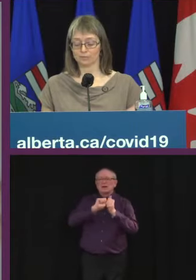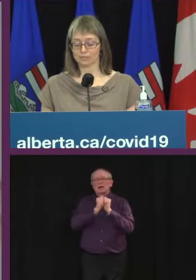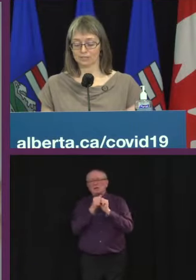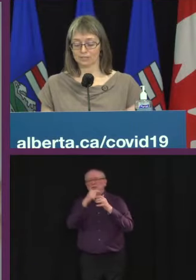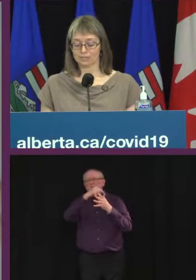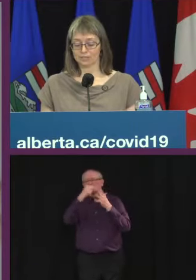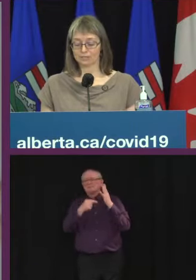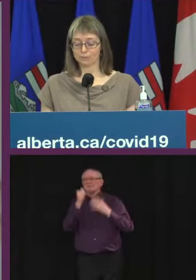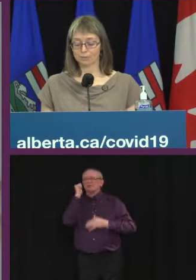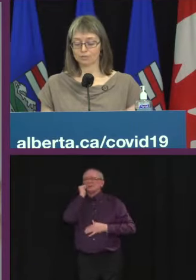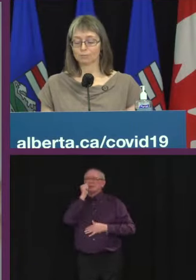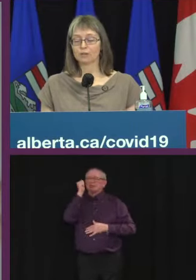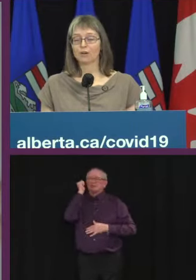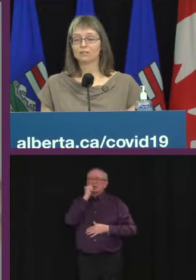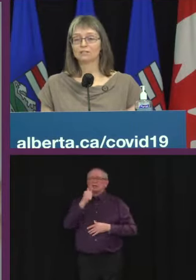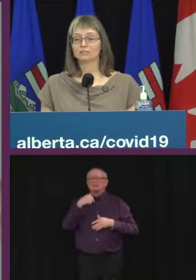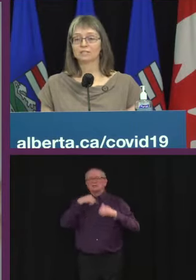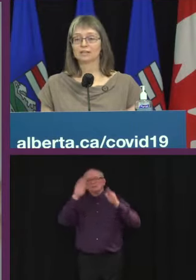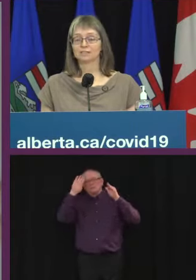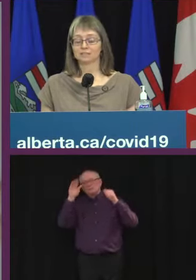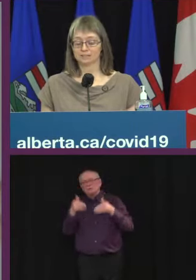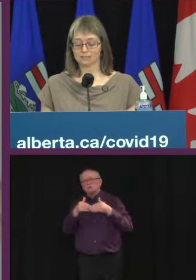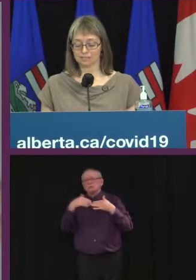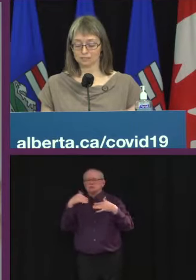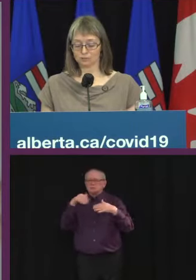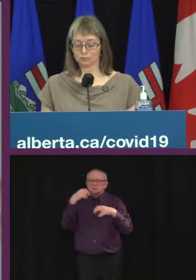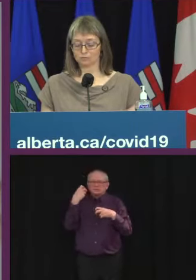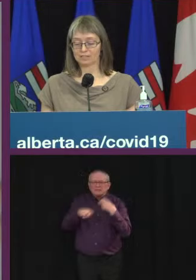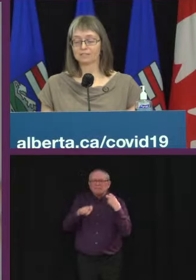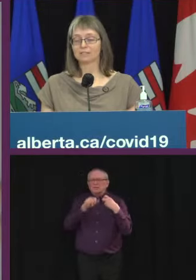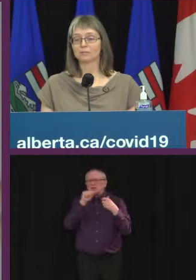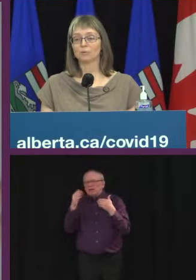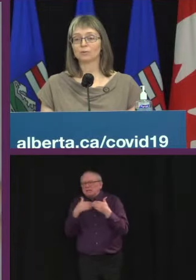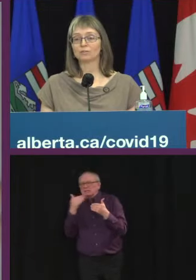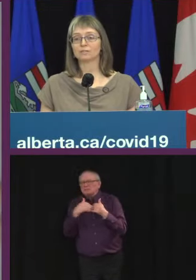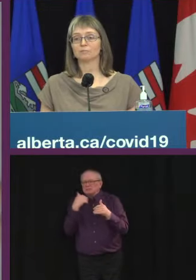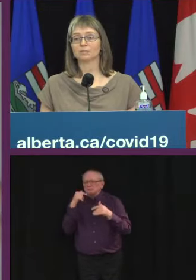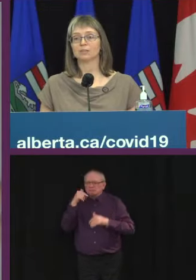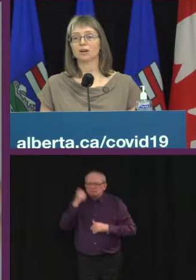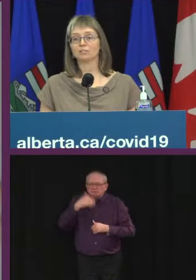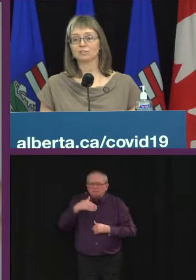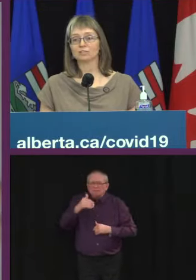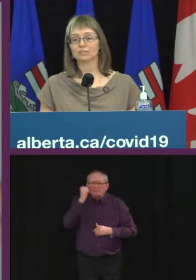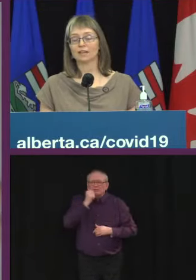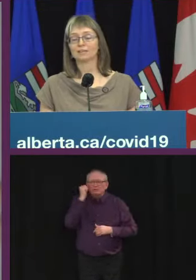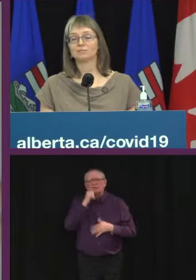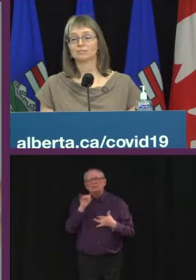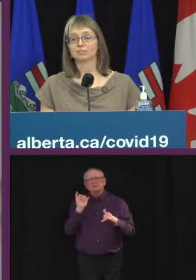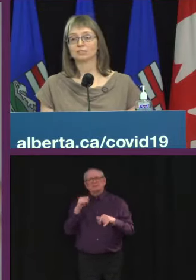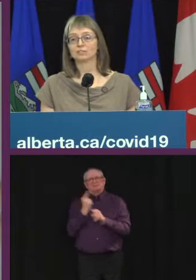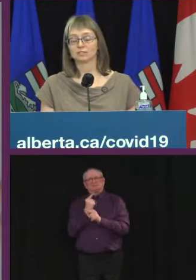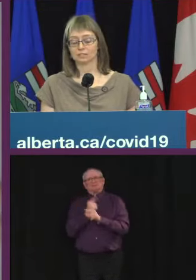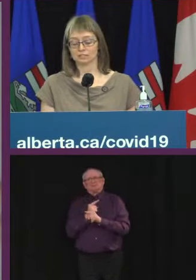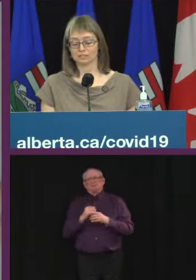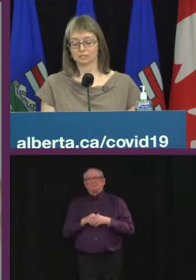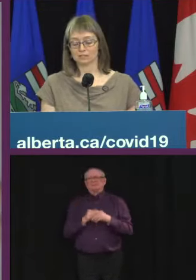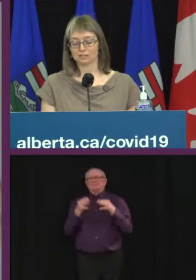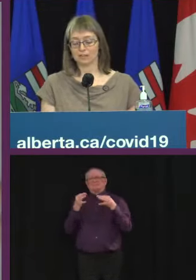so. It is important that we all understand the dangers we face and the importance of being cautious and